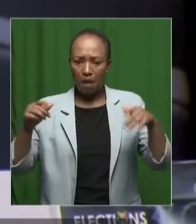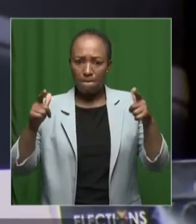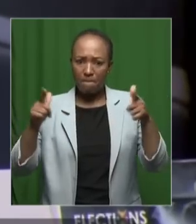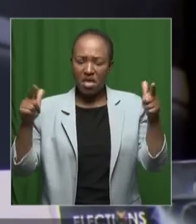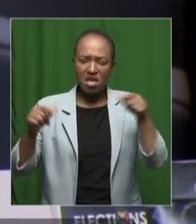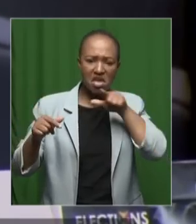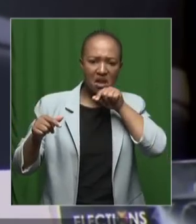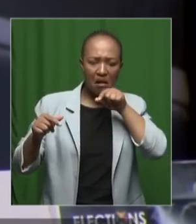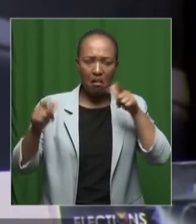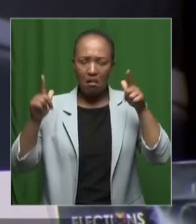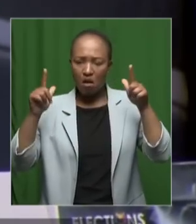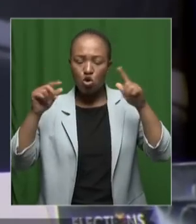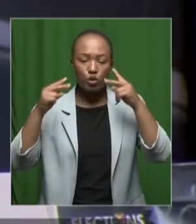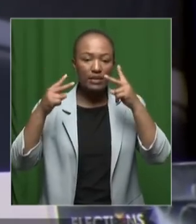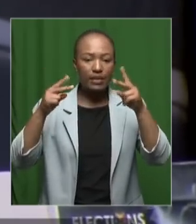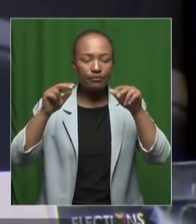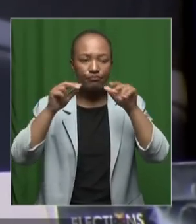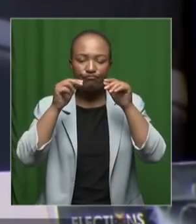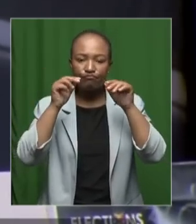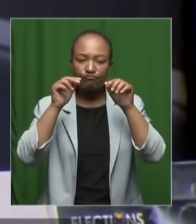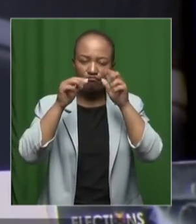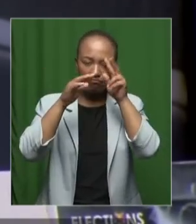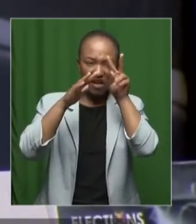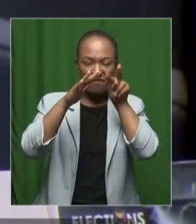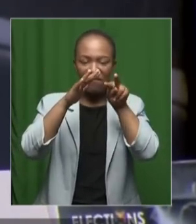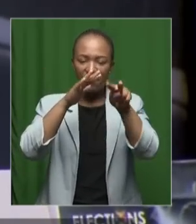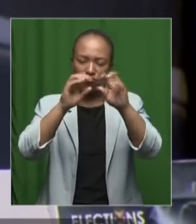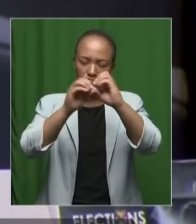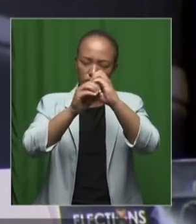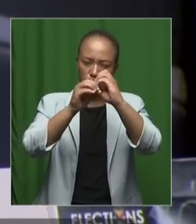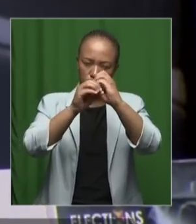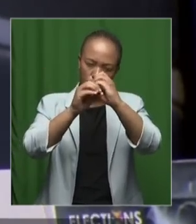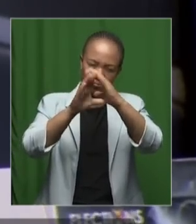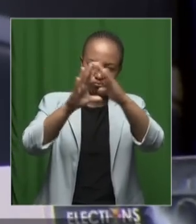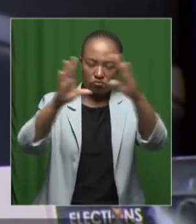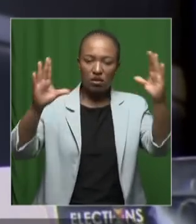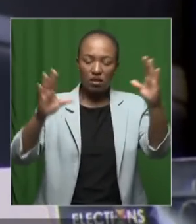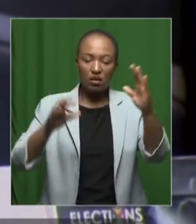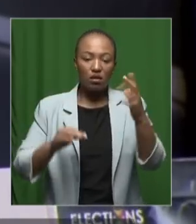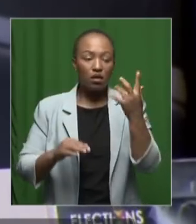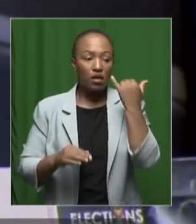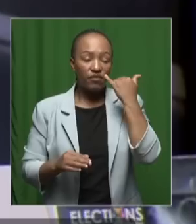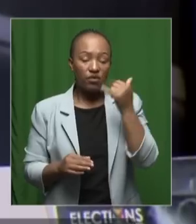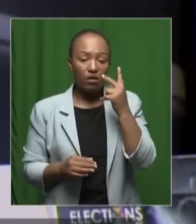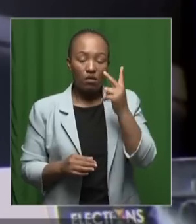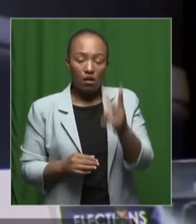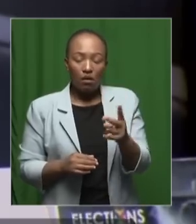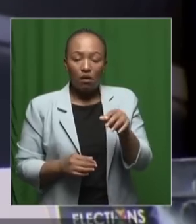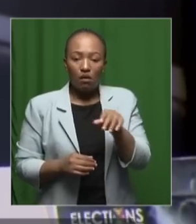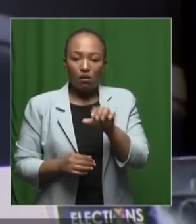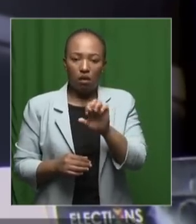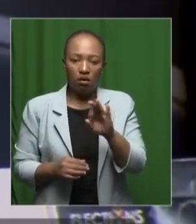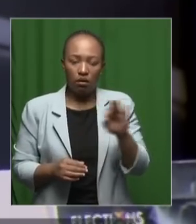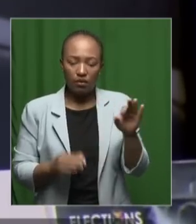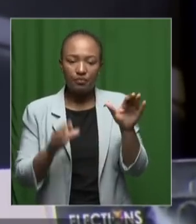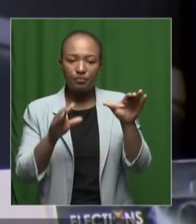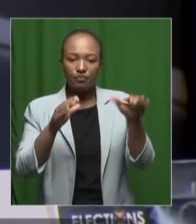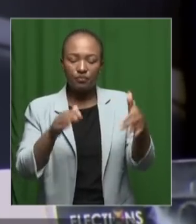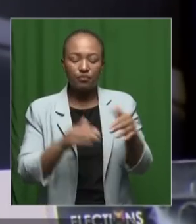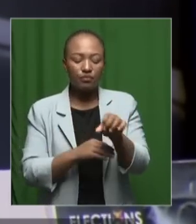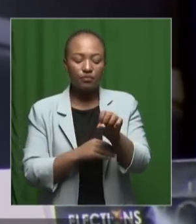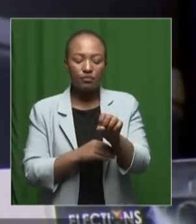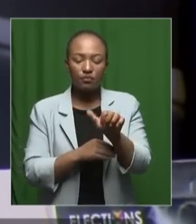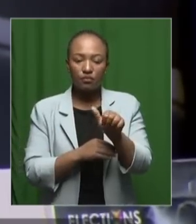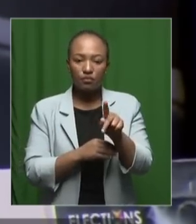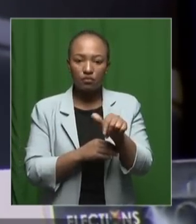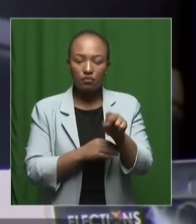if you look at the manifesto of the EFF, Sakina, you will see that it's very clear